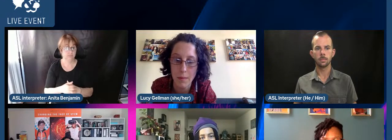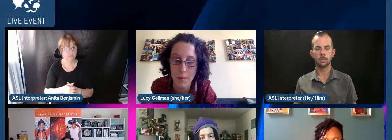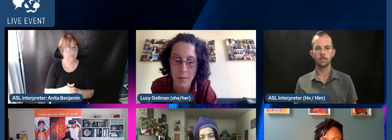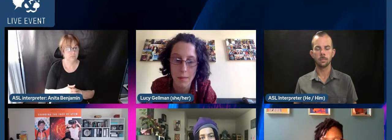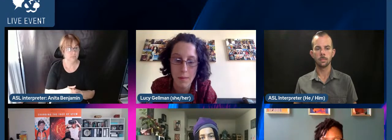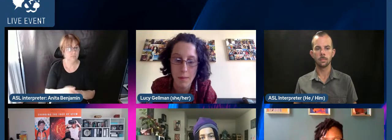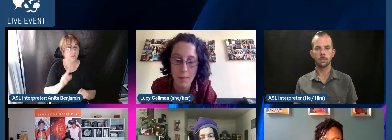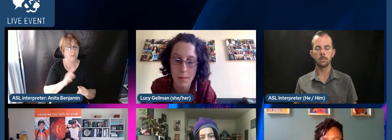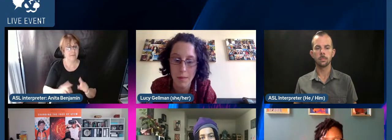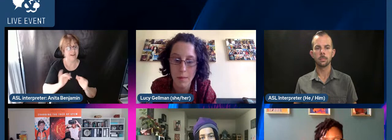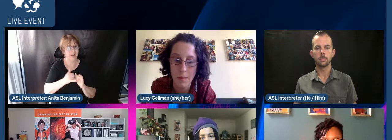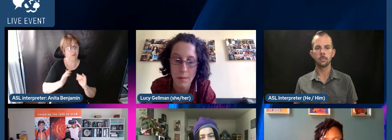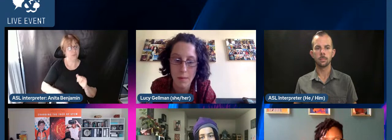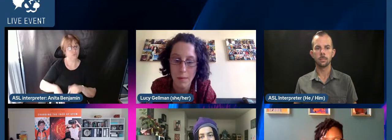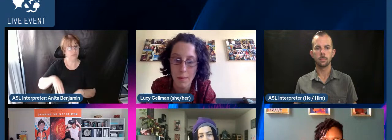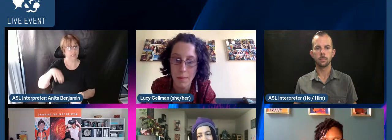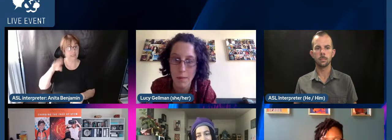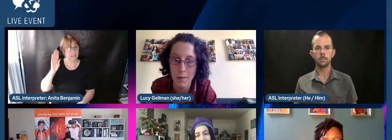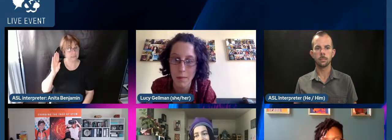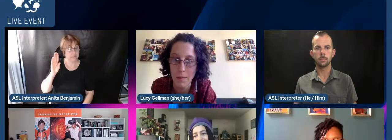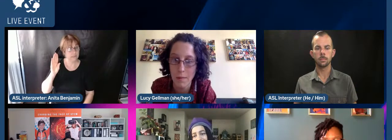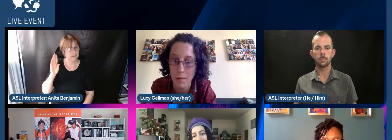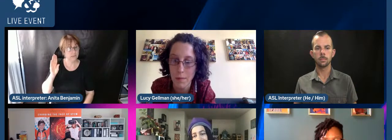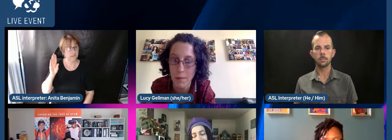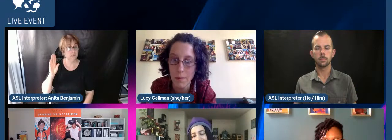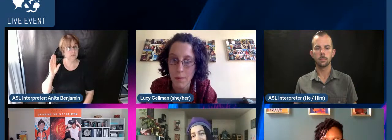was raised was that